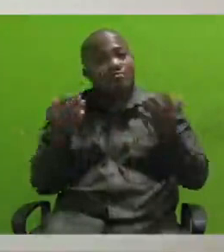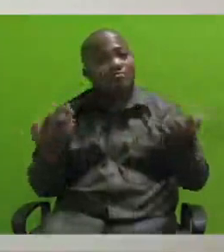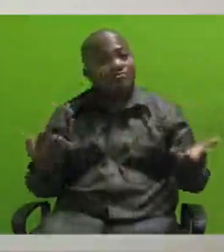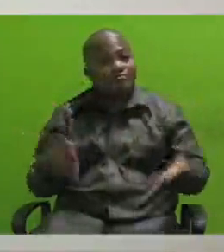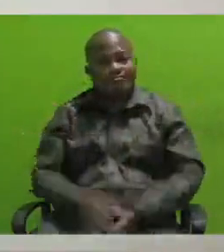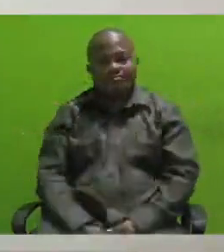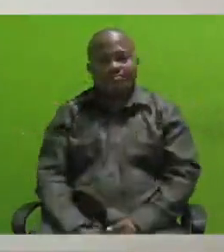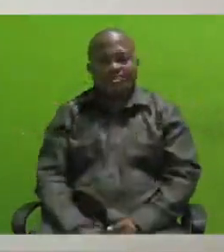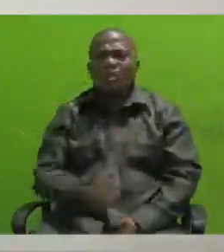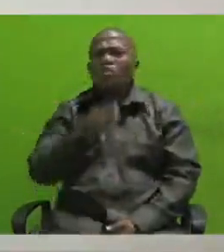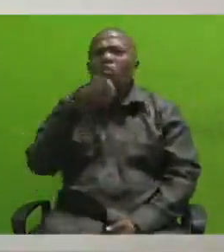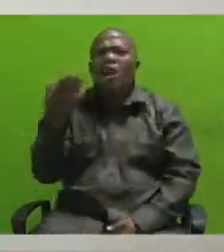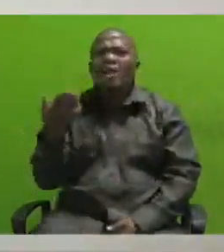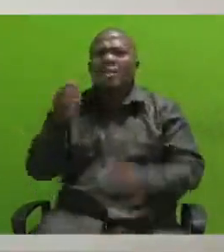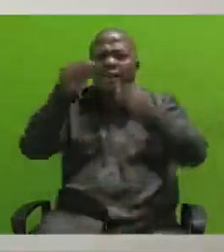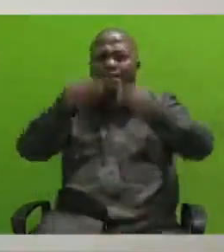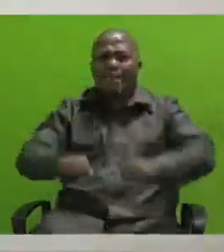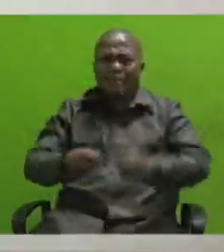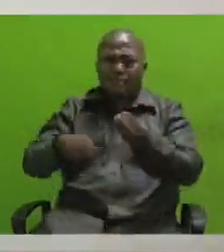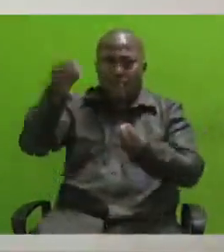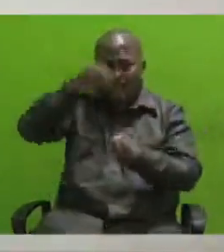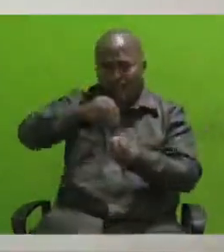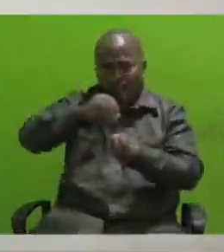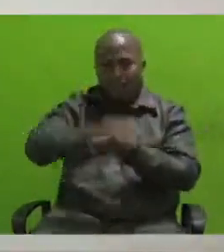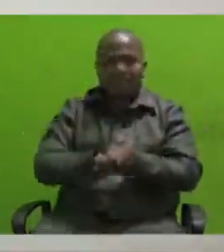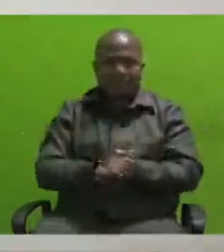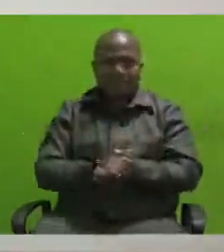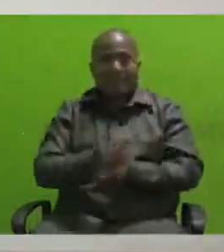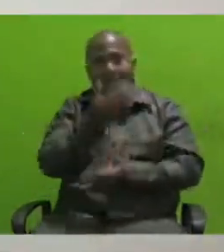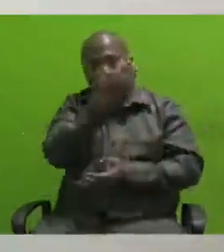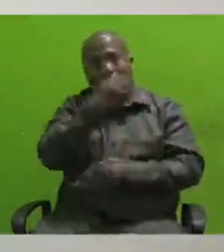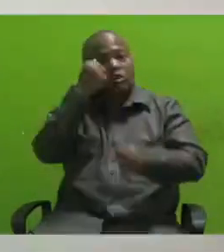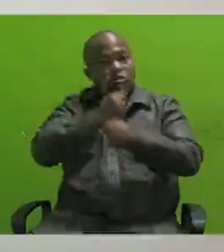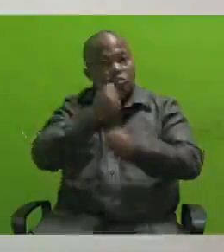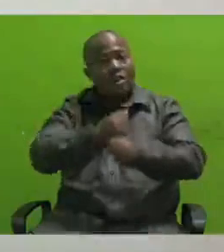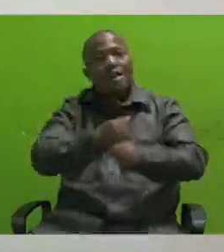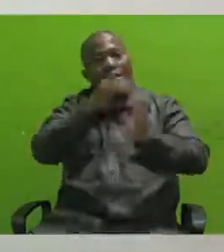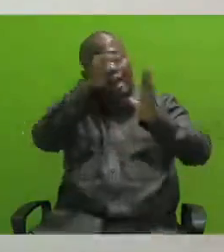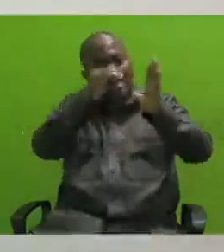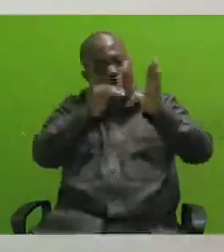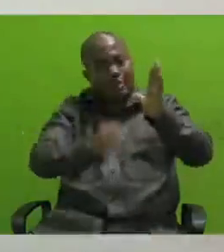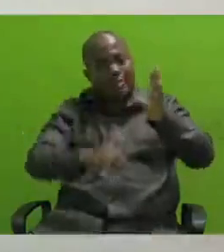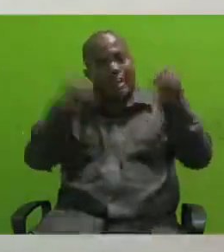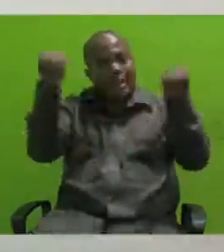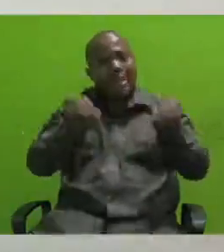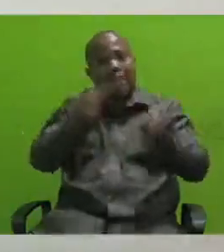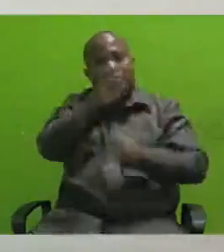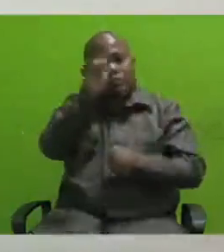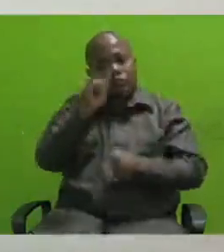What must be added to x squared plus 10x to make the expression a perfect square?